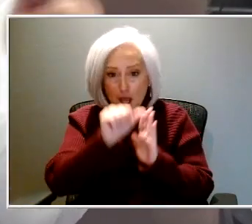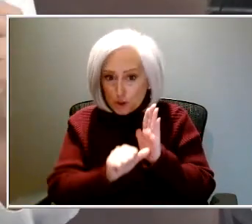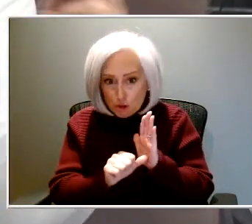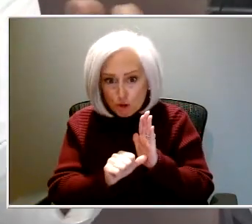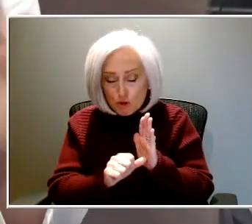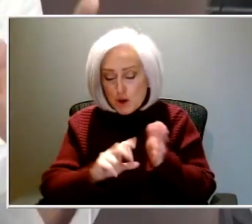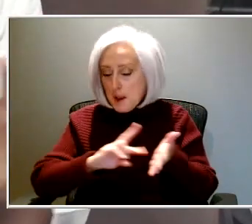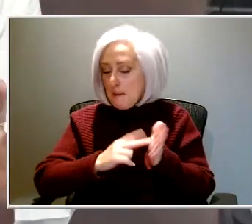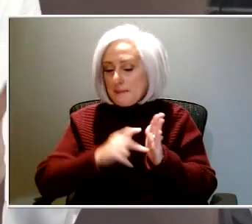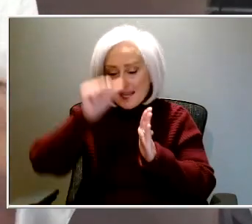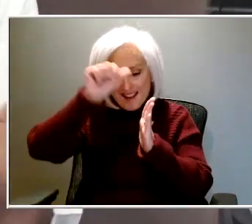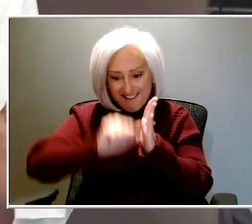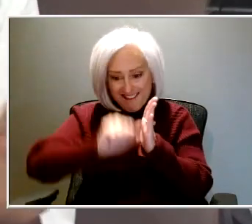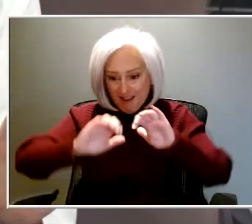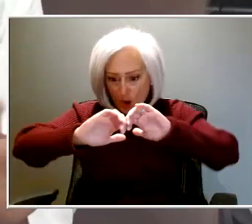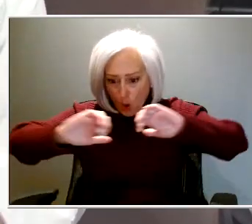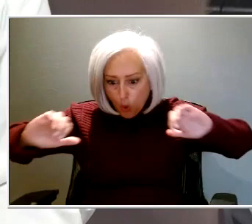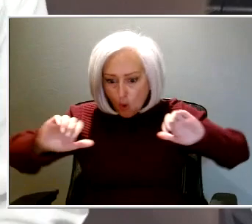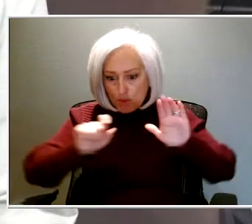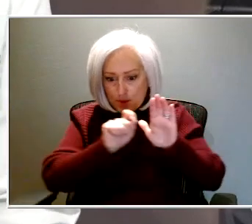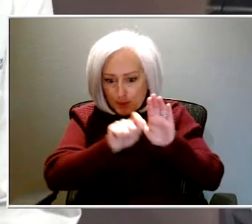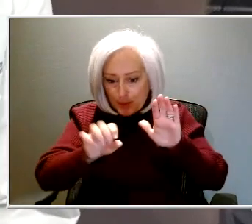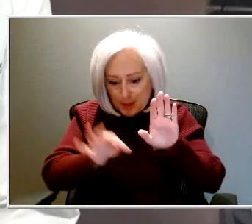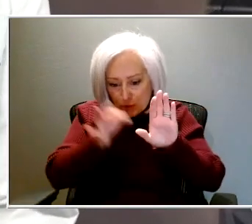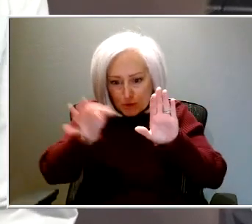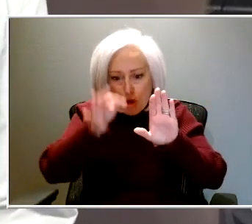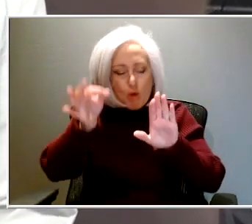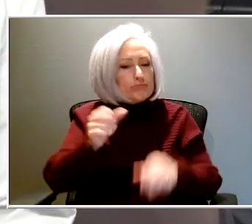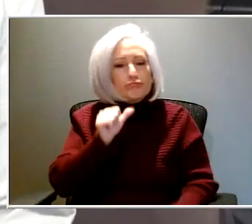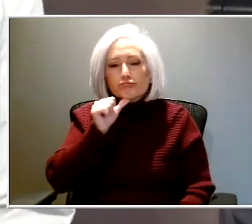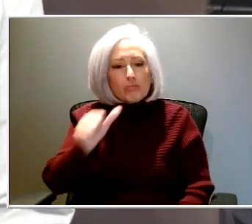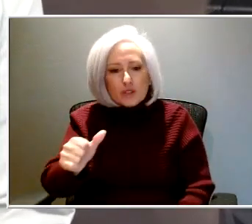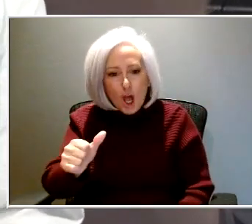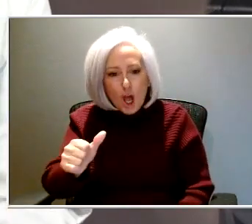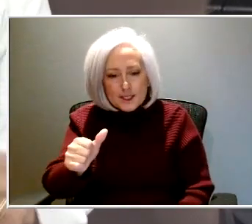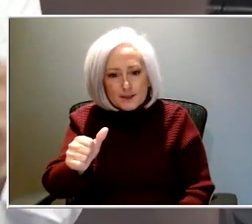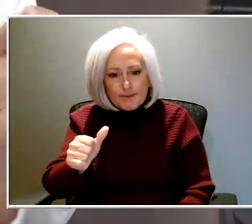don't sew the patient. It's not surgery. And the entire